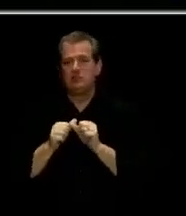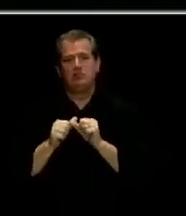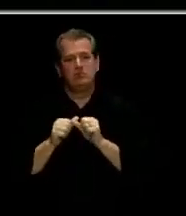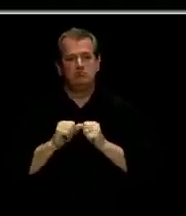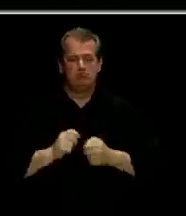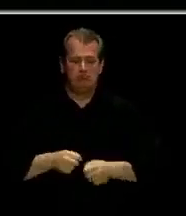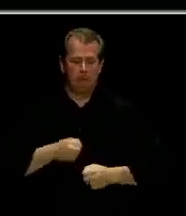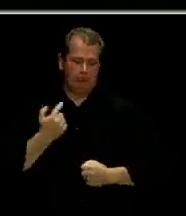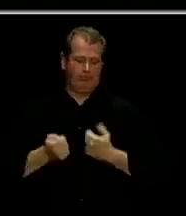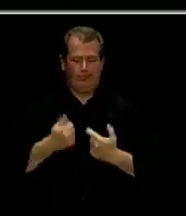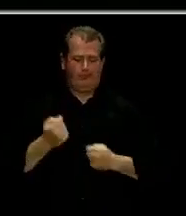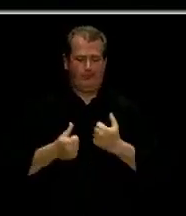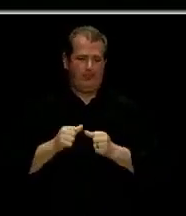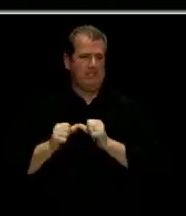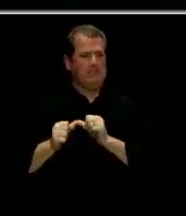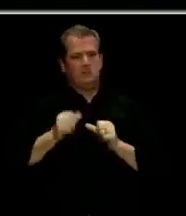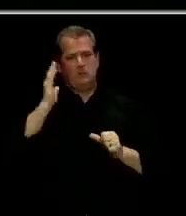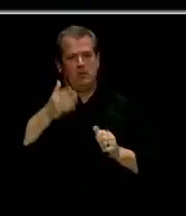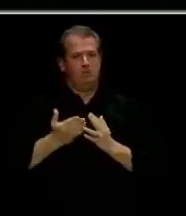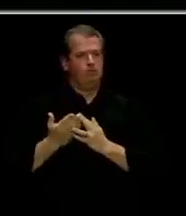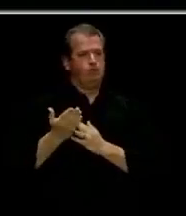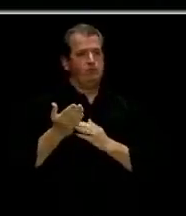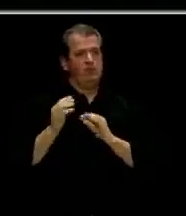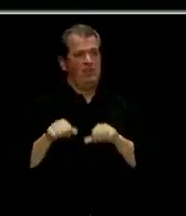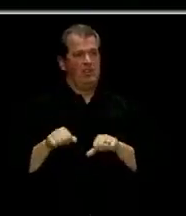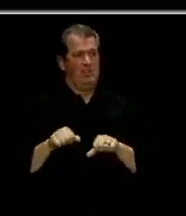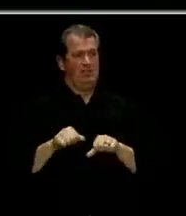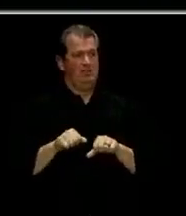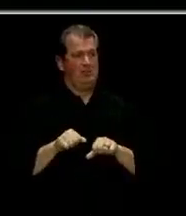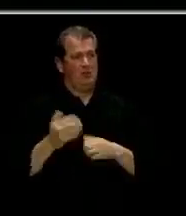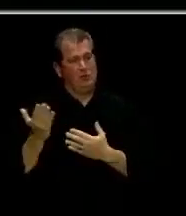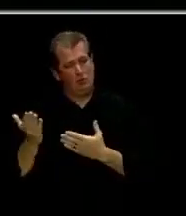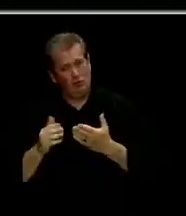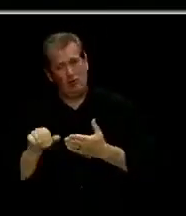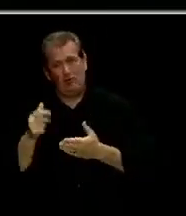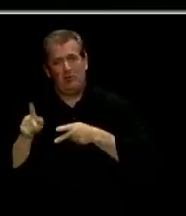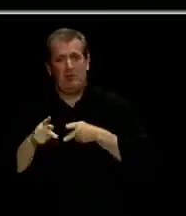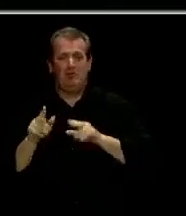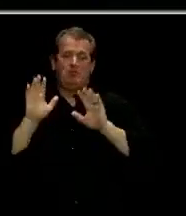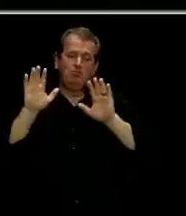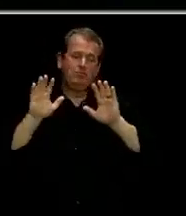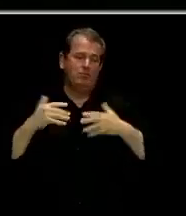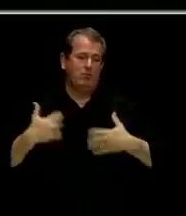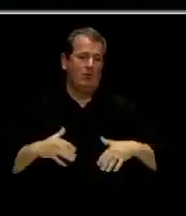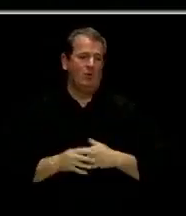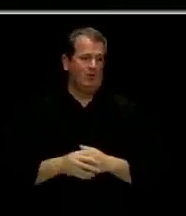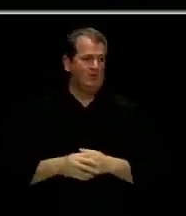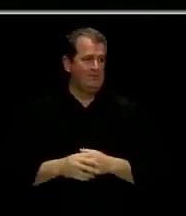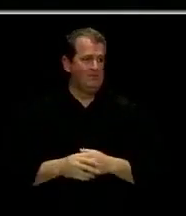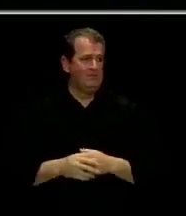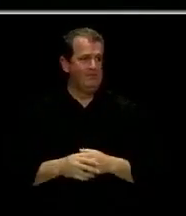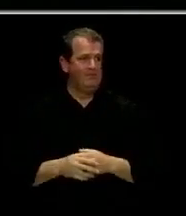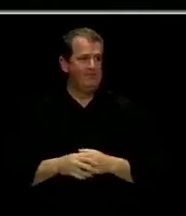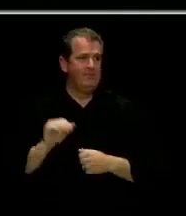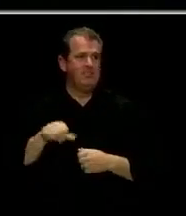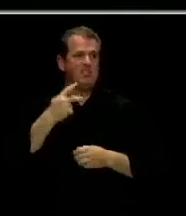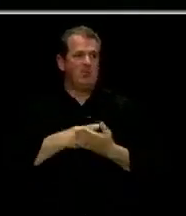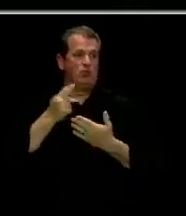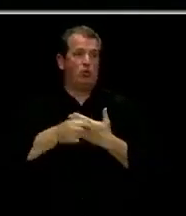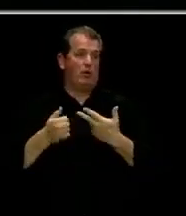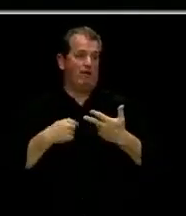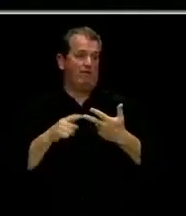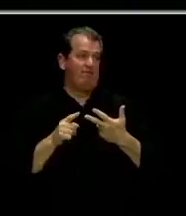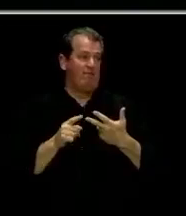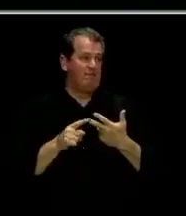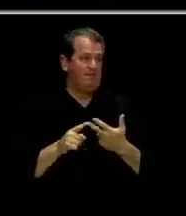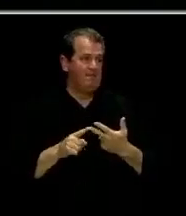yet it's one of the most powerful things that we can do to serve other people. So this is another program that we have